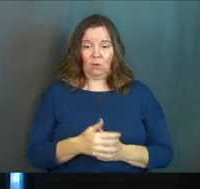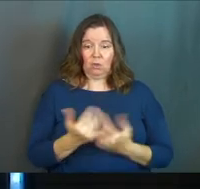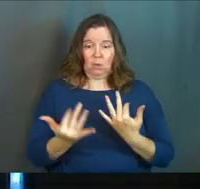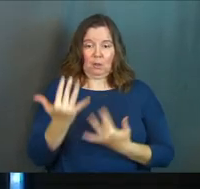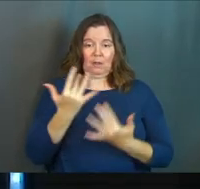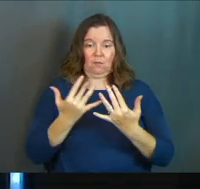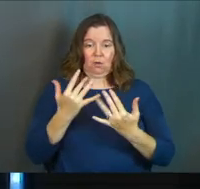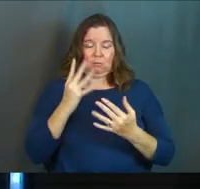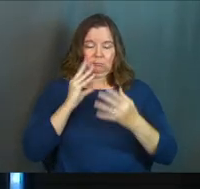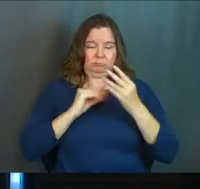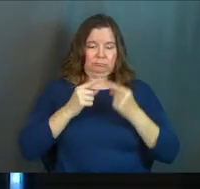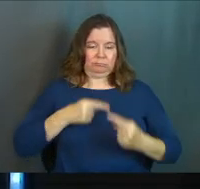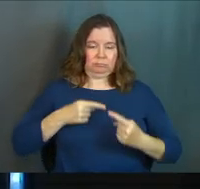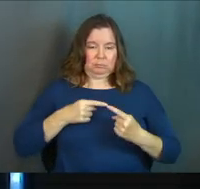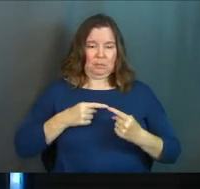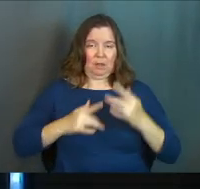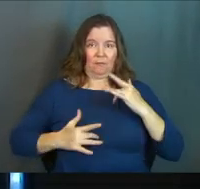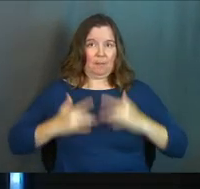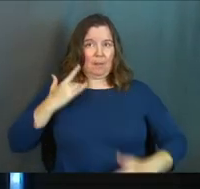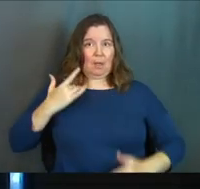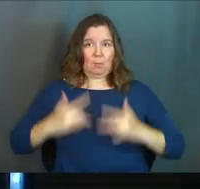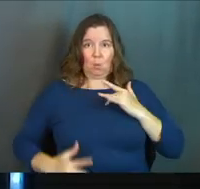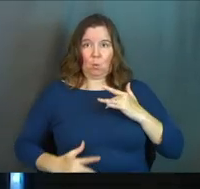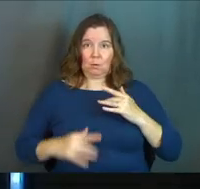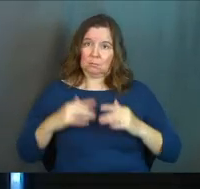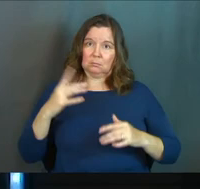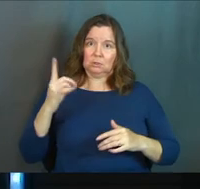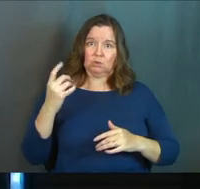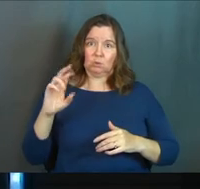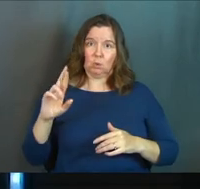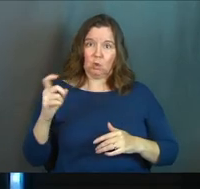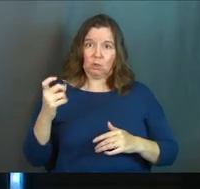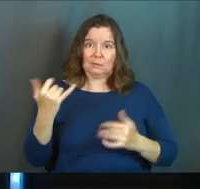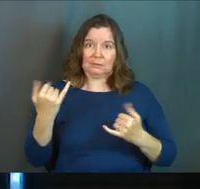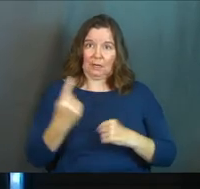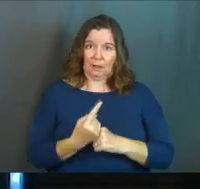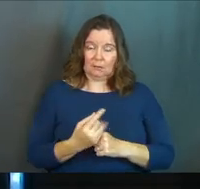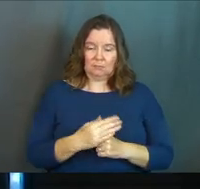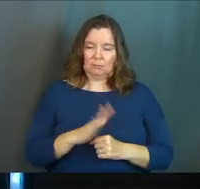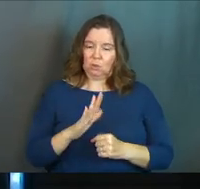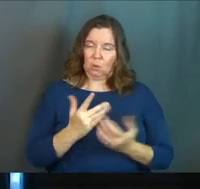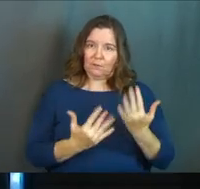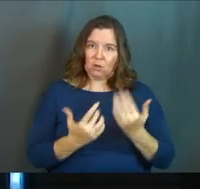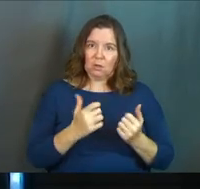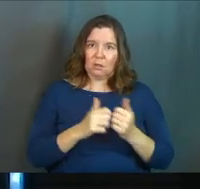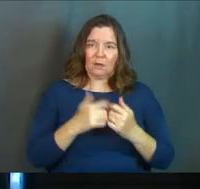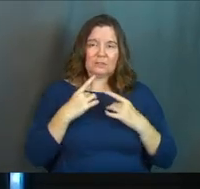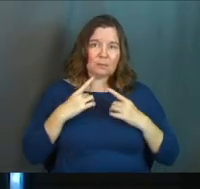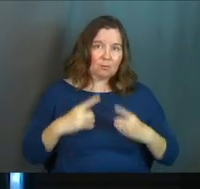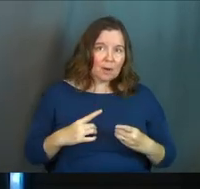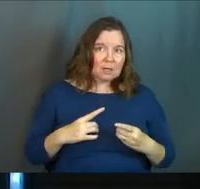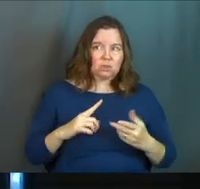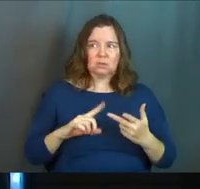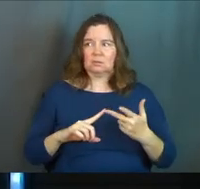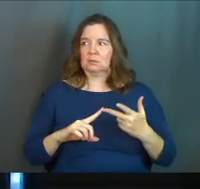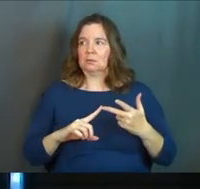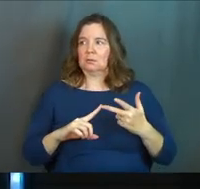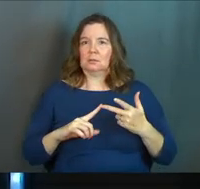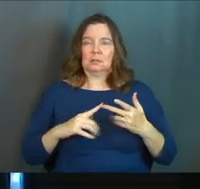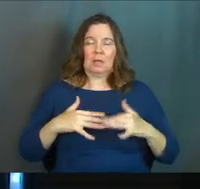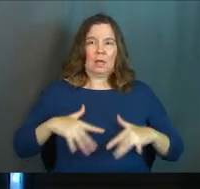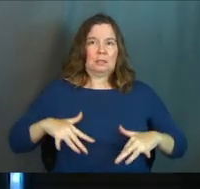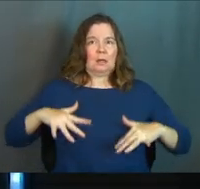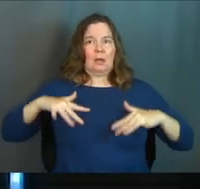You're in the furnace of bipolar disorder today. You're in the furnace of depression. You're in the furnace